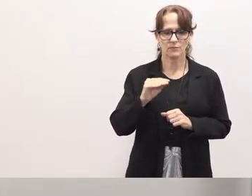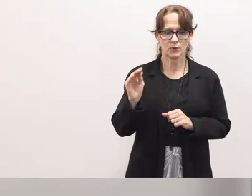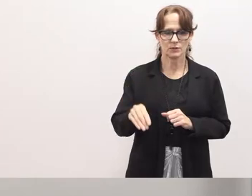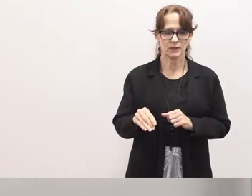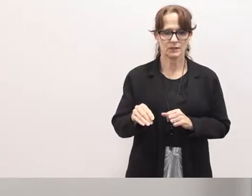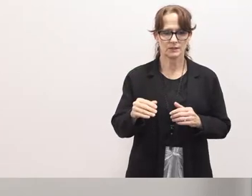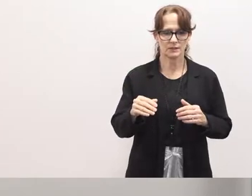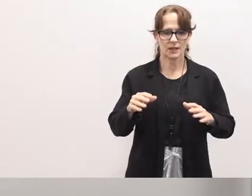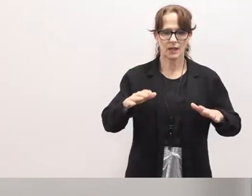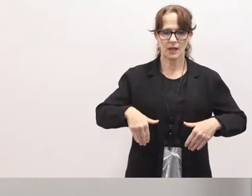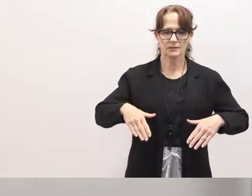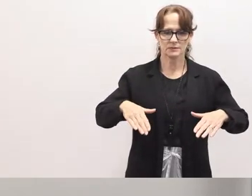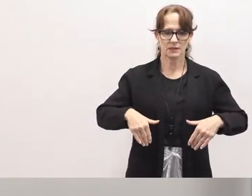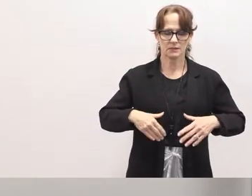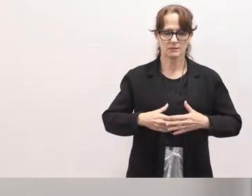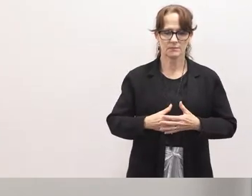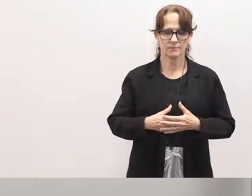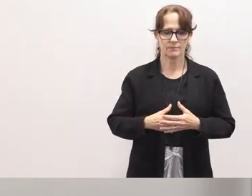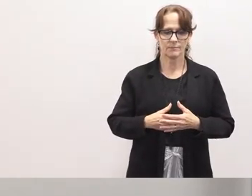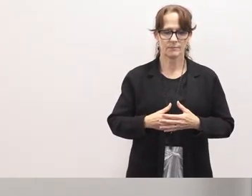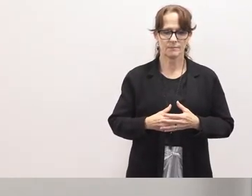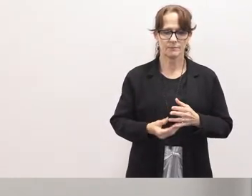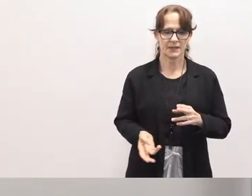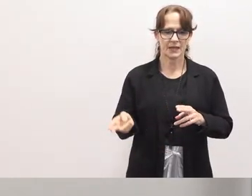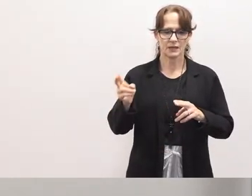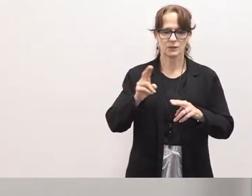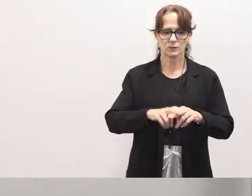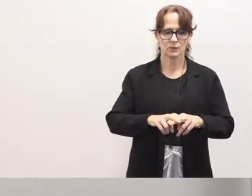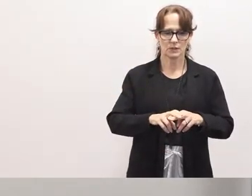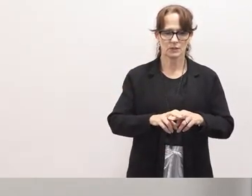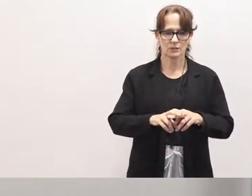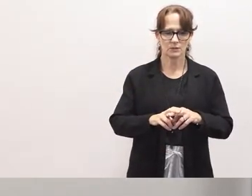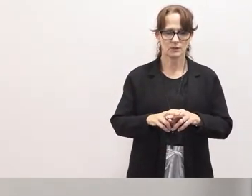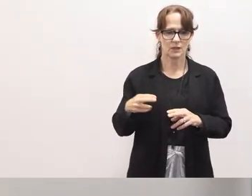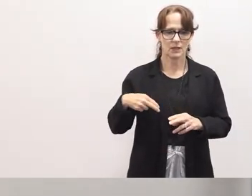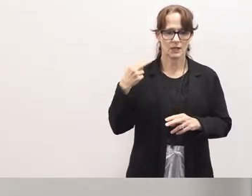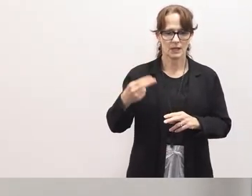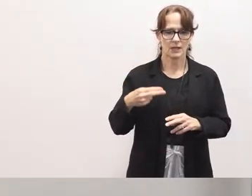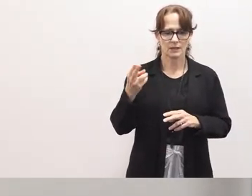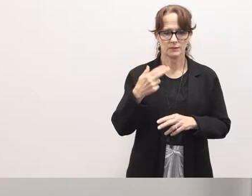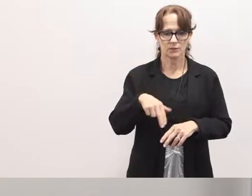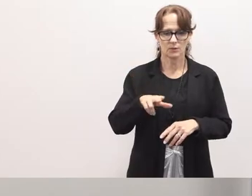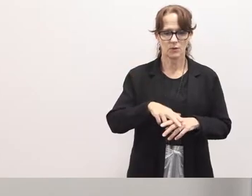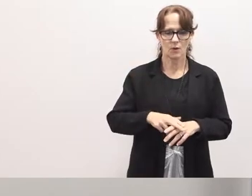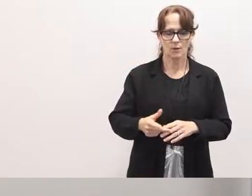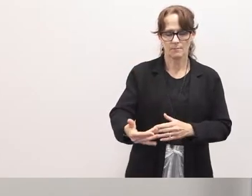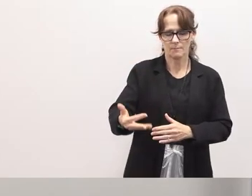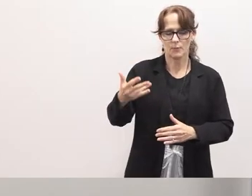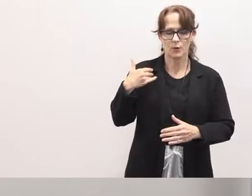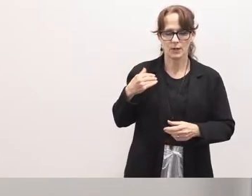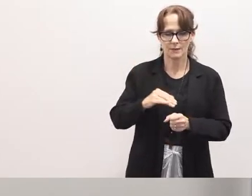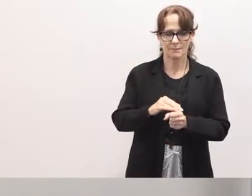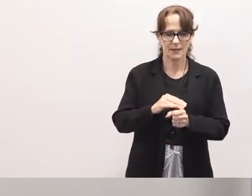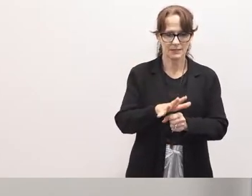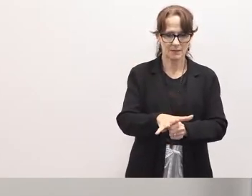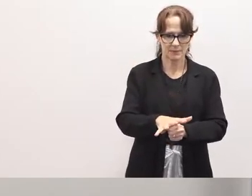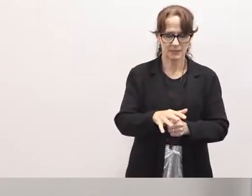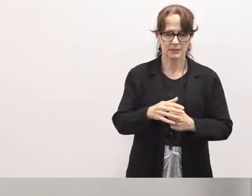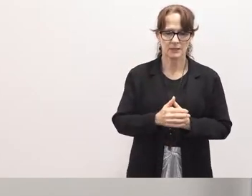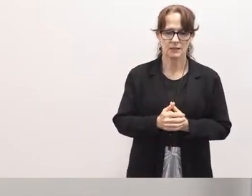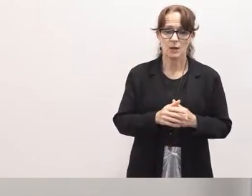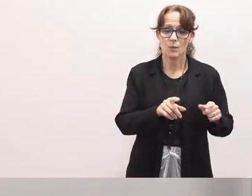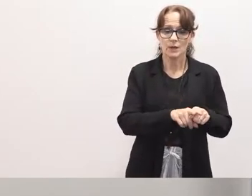90.5% that has not increase to what our historical norm had been pre-pandemic. We also